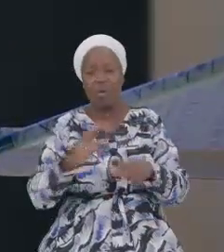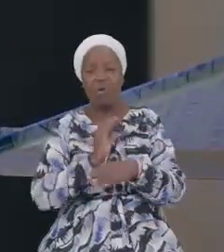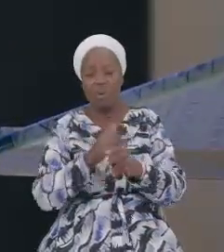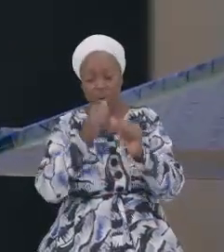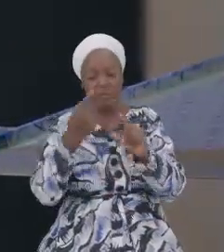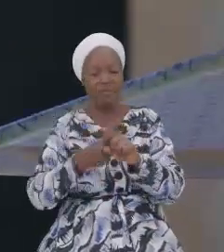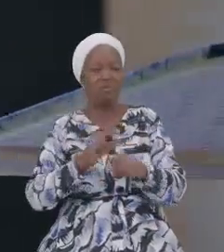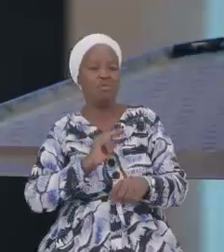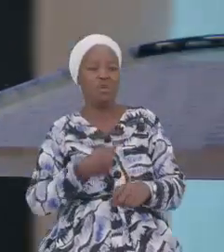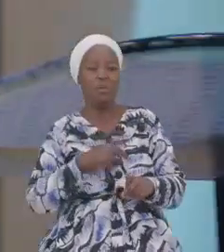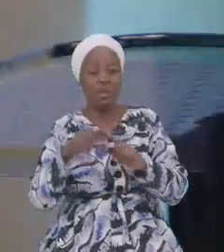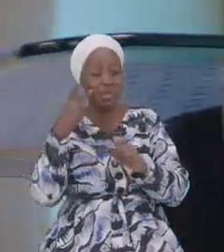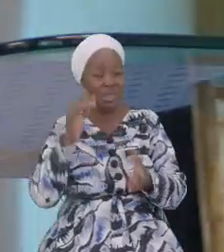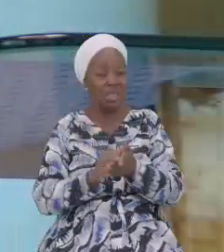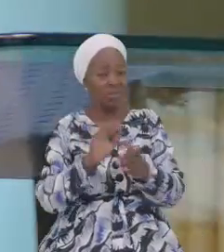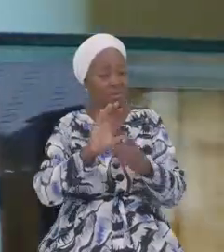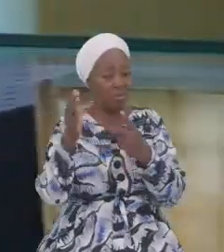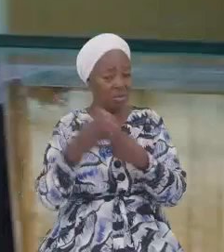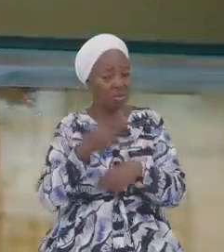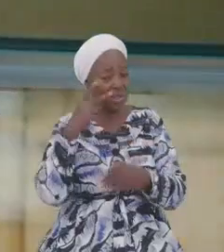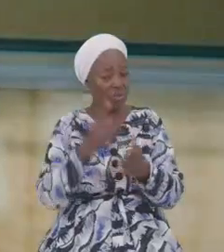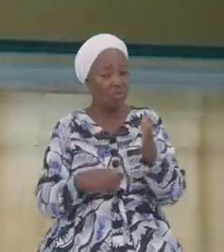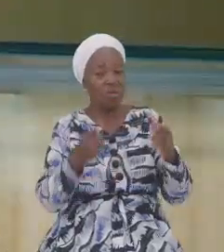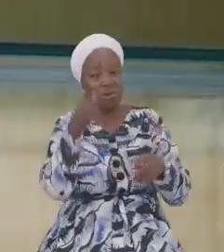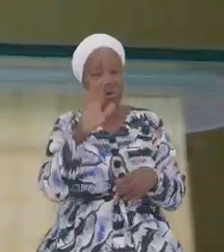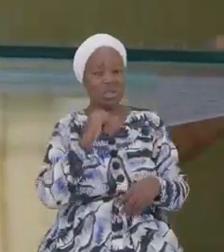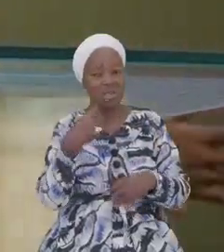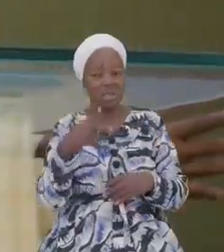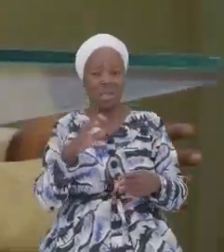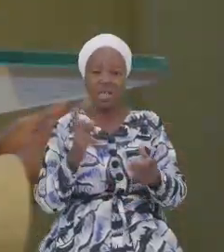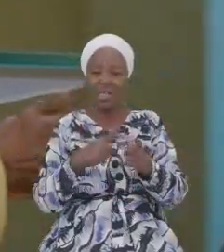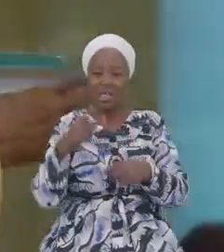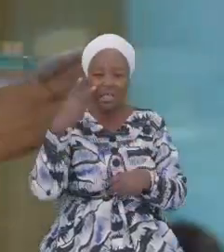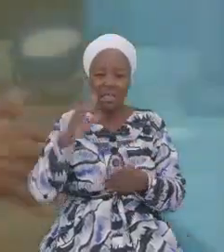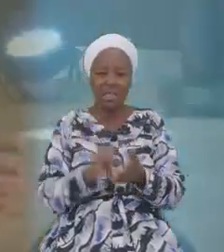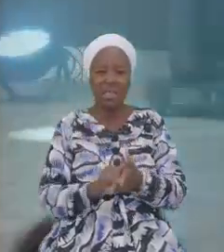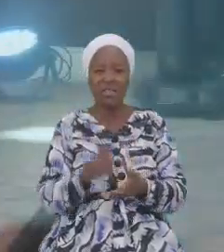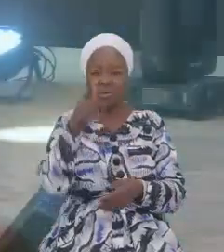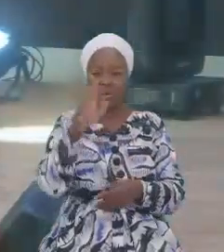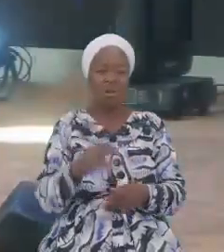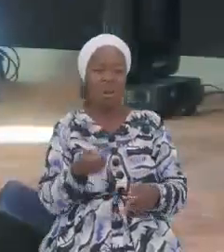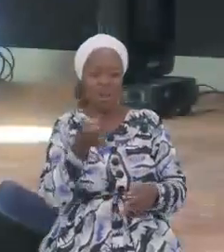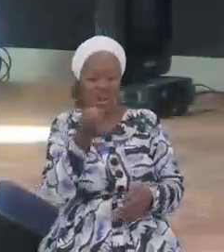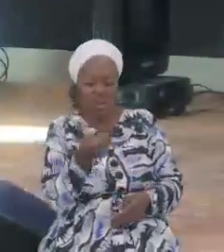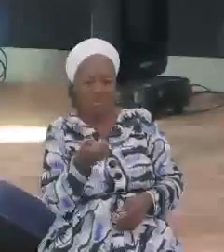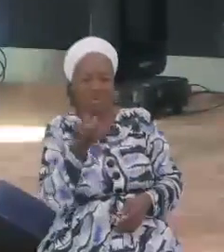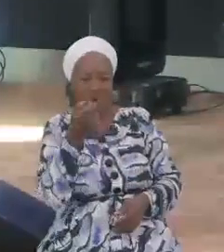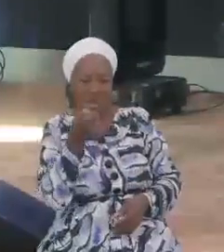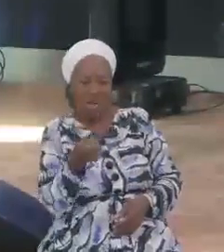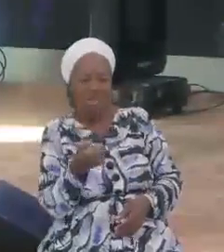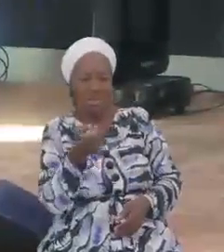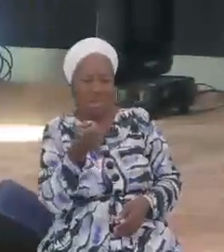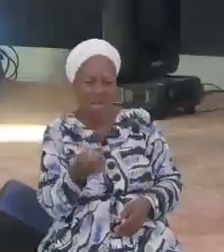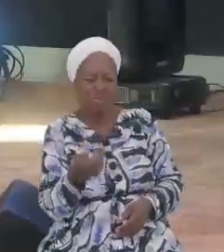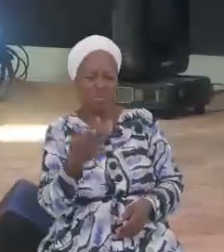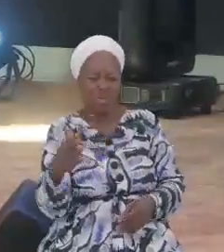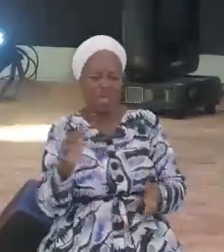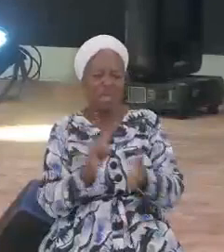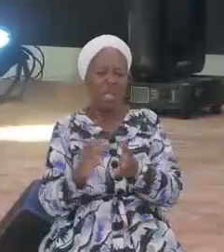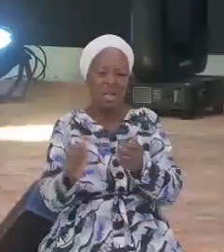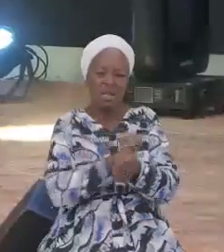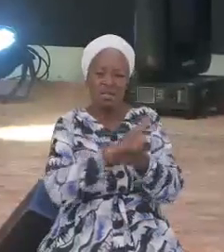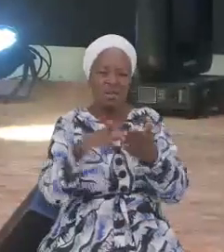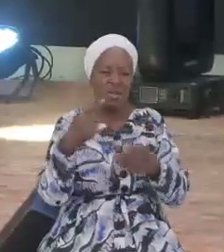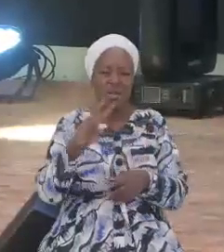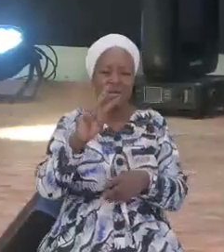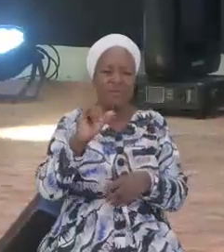at the condition, look at what God is saying, and look at those little foxes that spoil the vine.